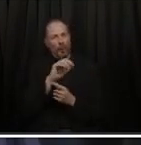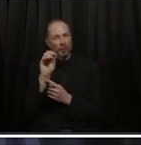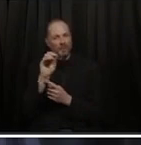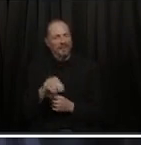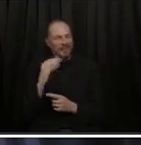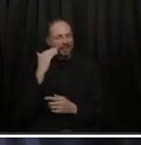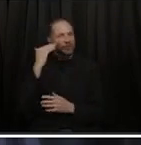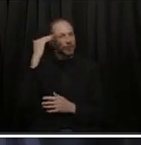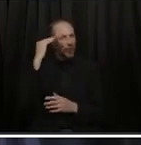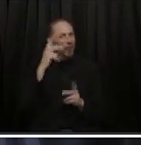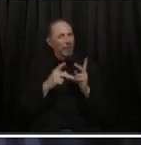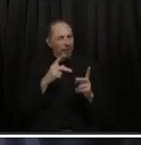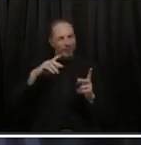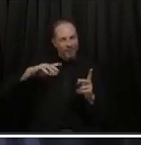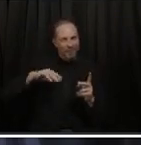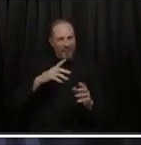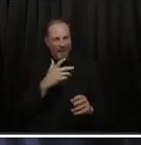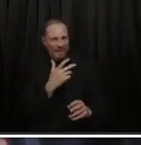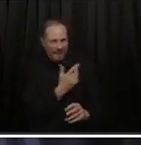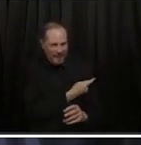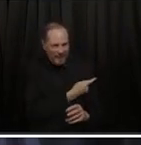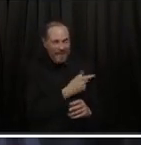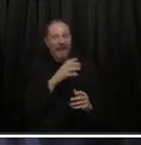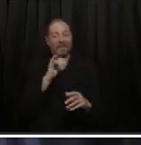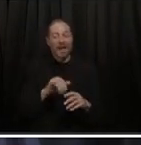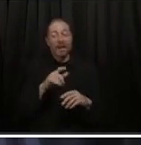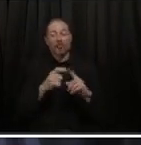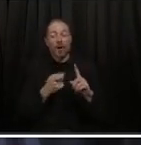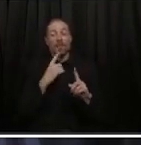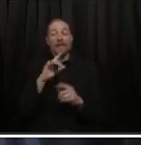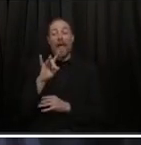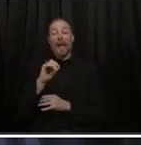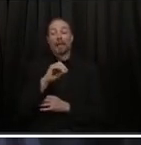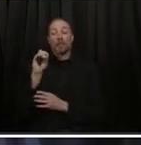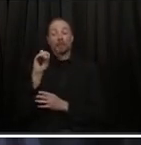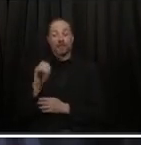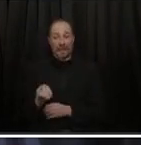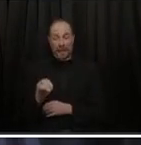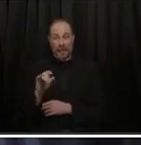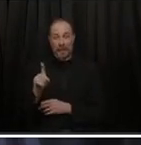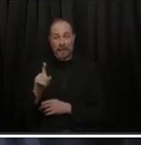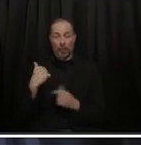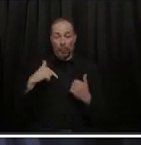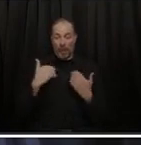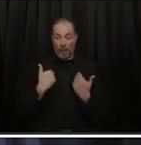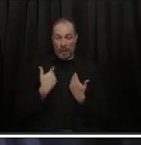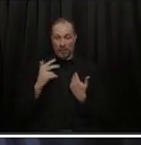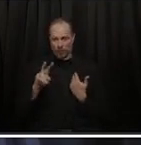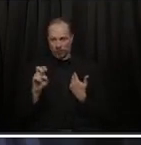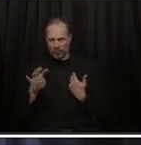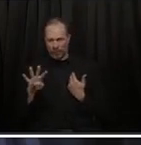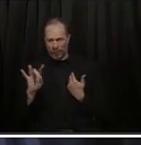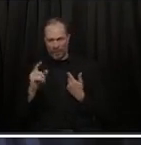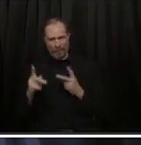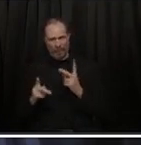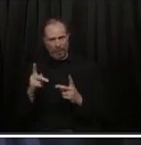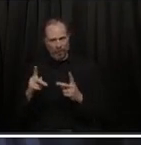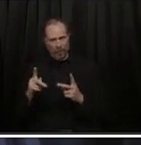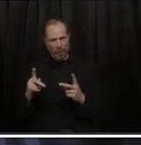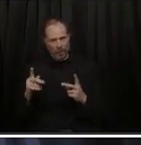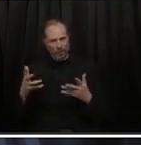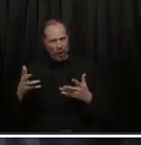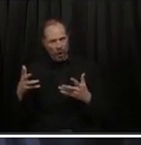that isn't vaccinated. Then from the much larger 80% of the population, we only have 248 people vaccinated. So